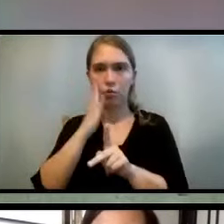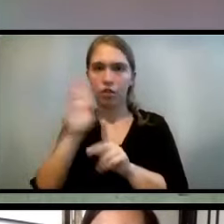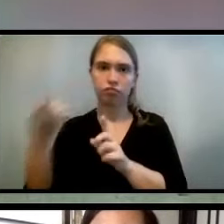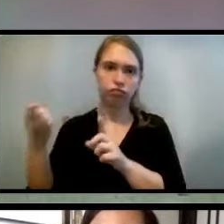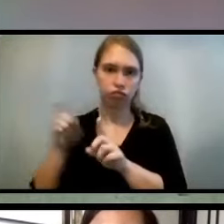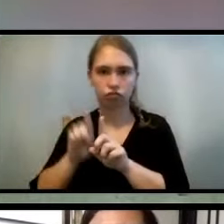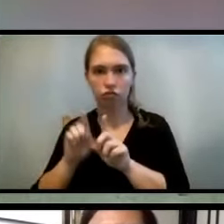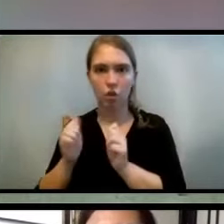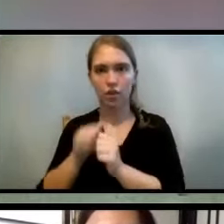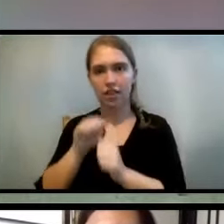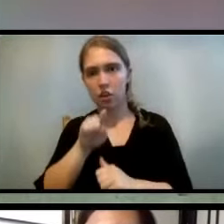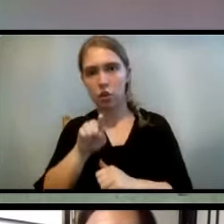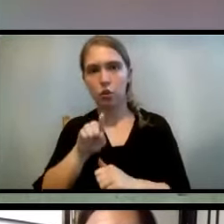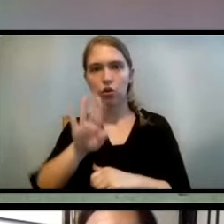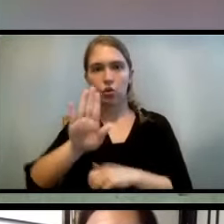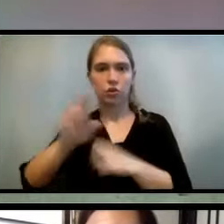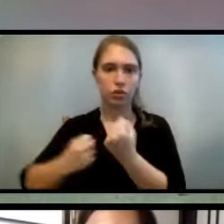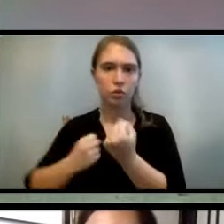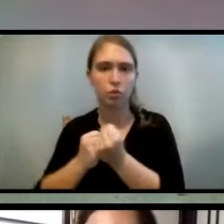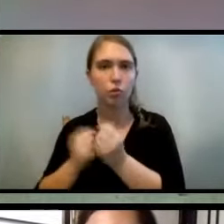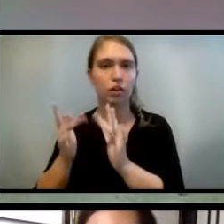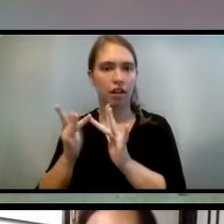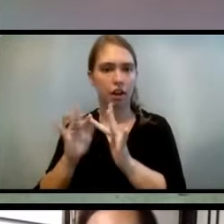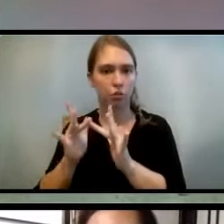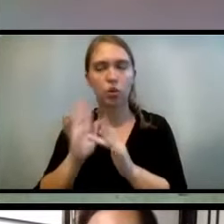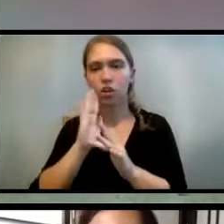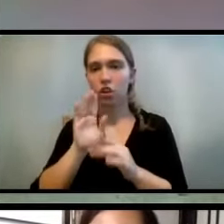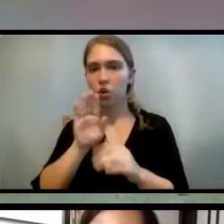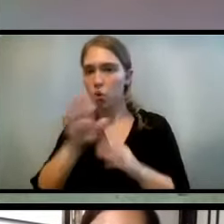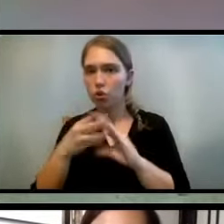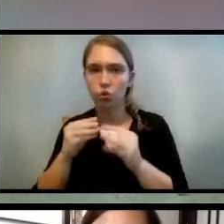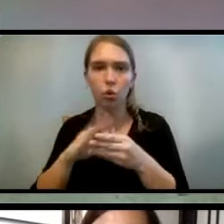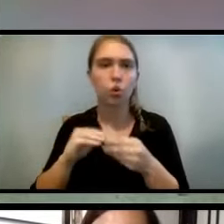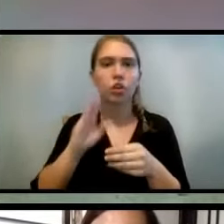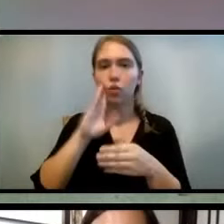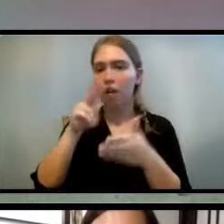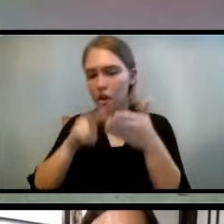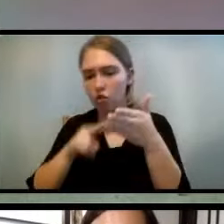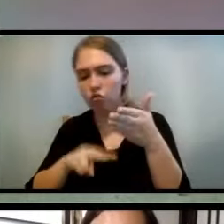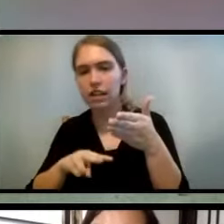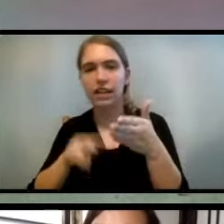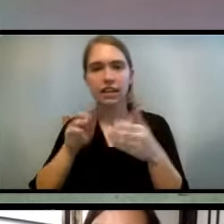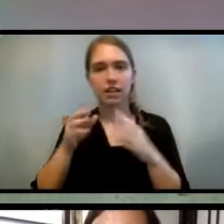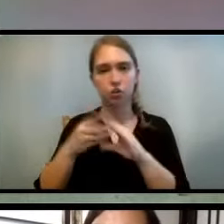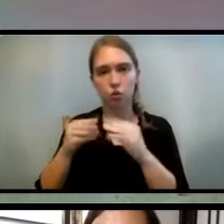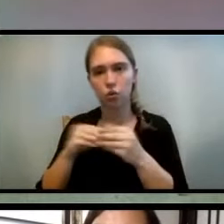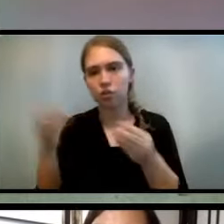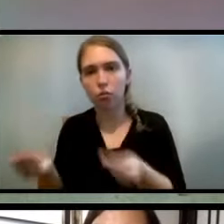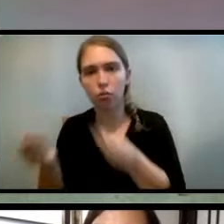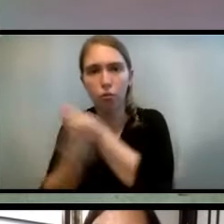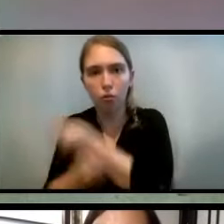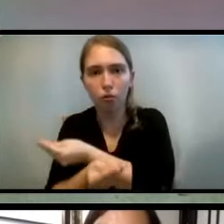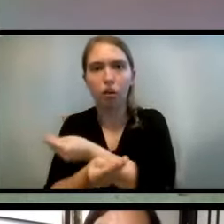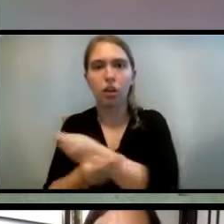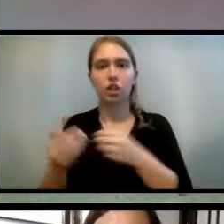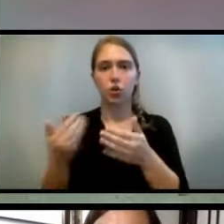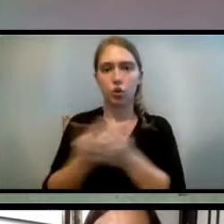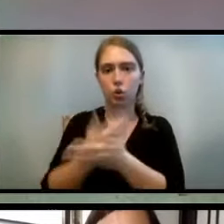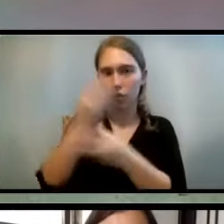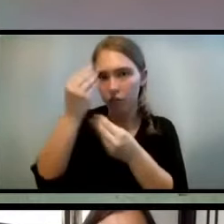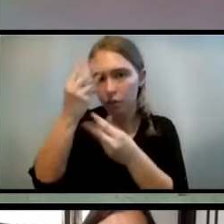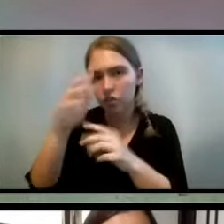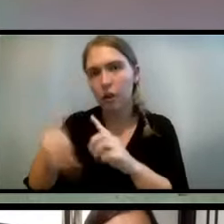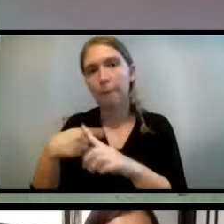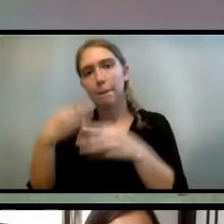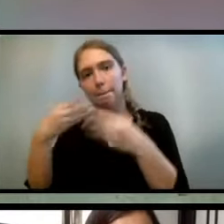support network, and they'll be the people that read your stories and exchange them with you and trade information about the newest markets and